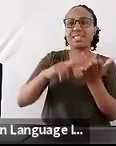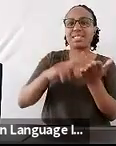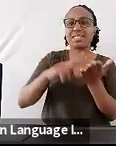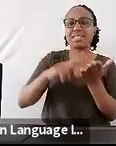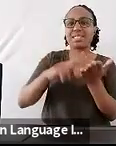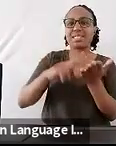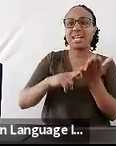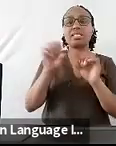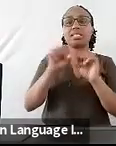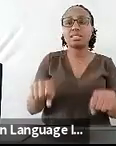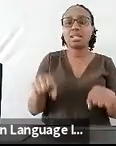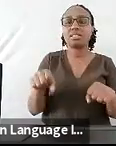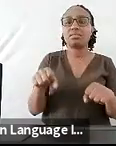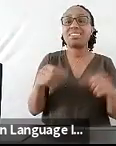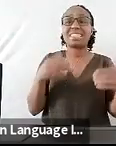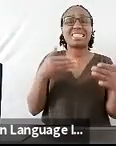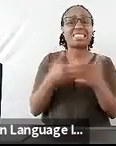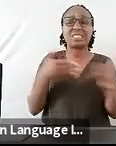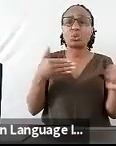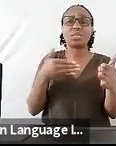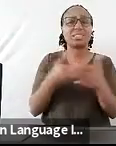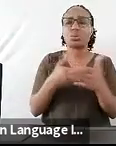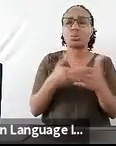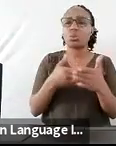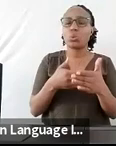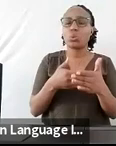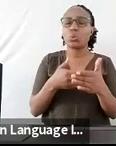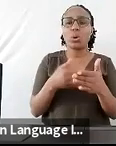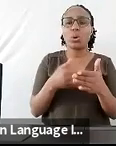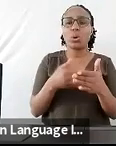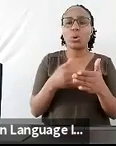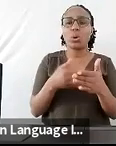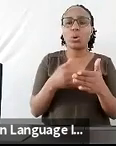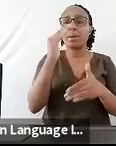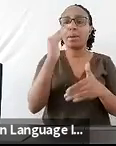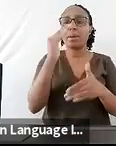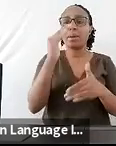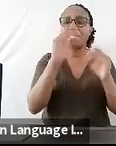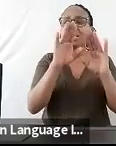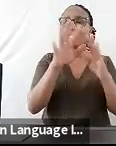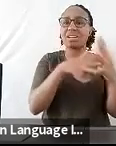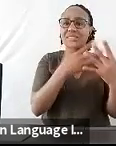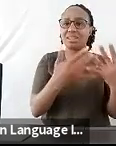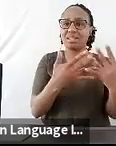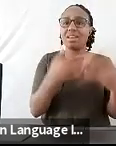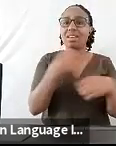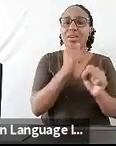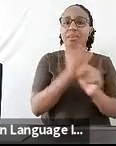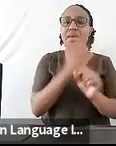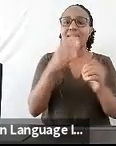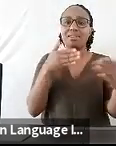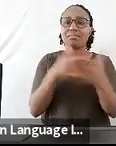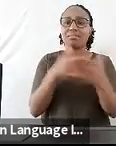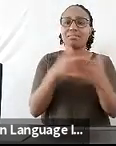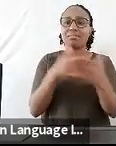think the upside is that because of the way the bureaucracy is structured around a lot of these things, they make the rejection rates the public. Yeah. The data.